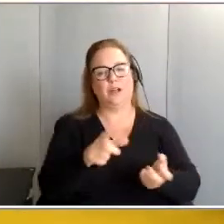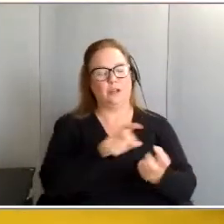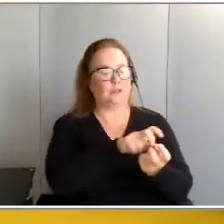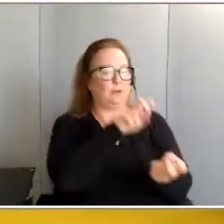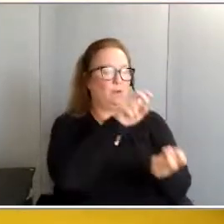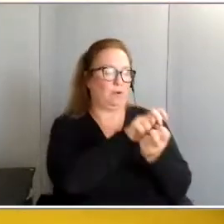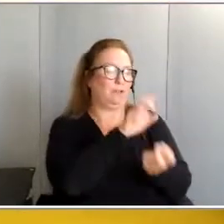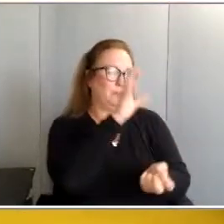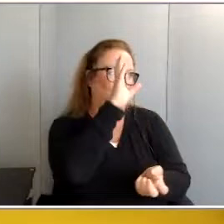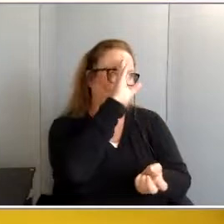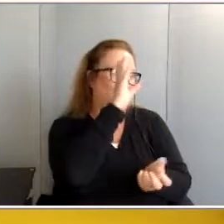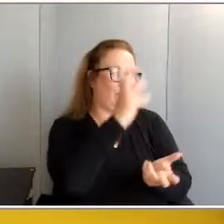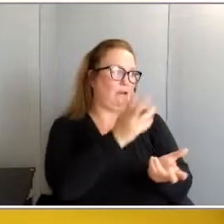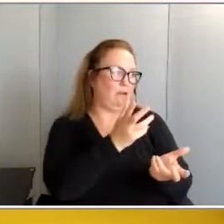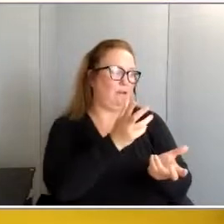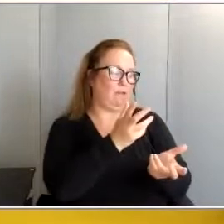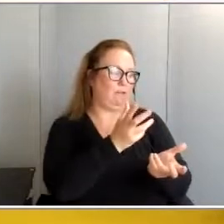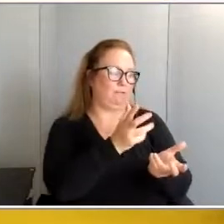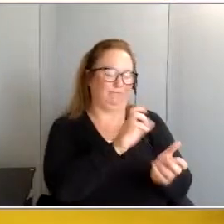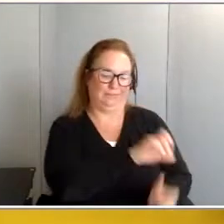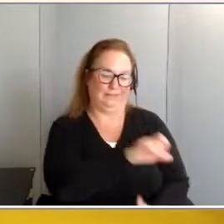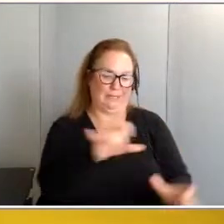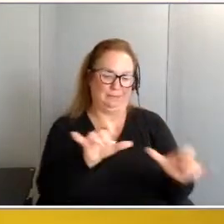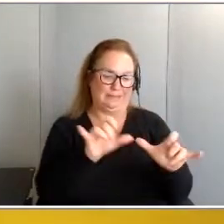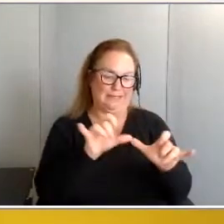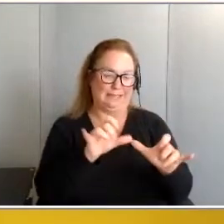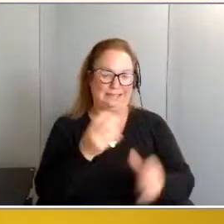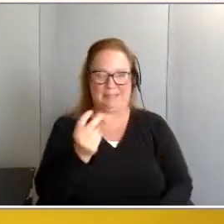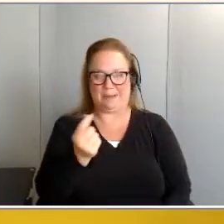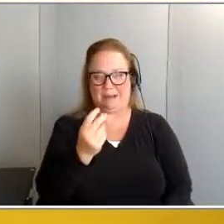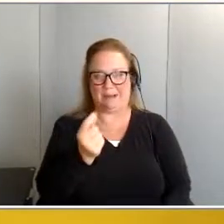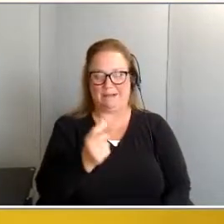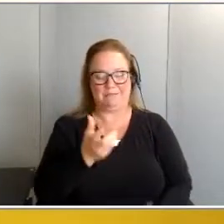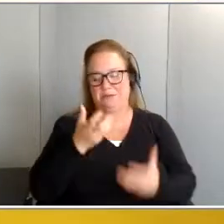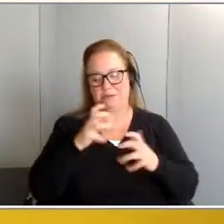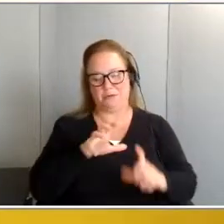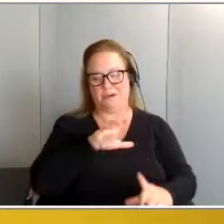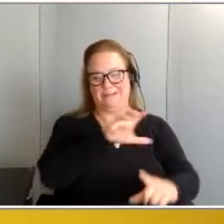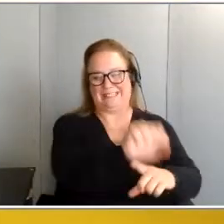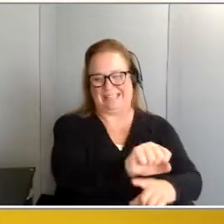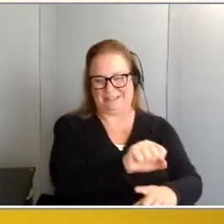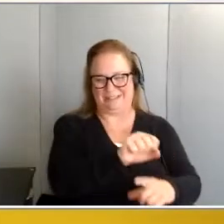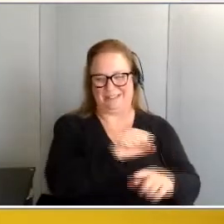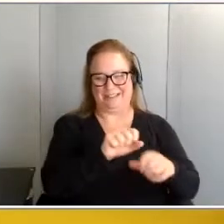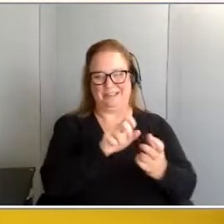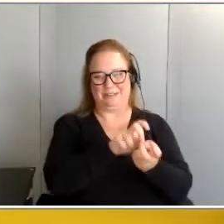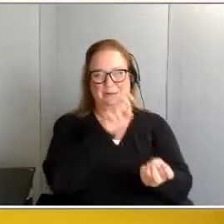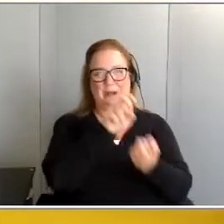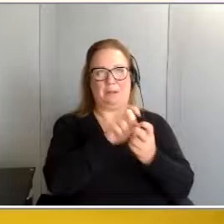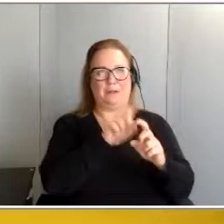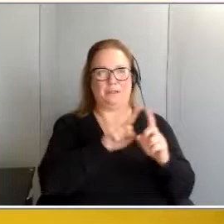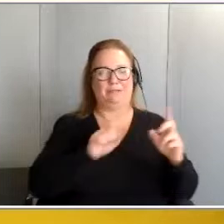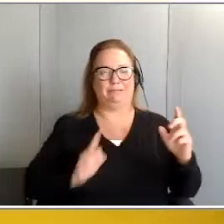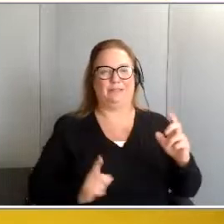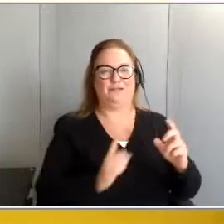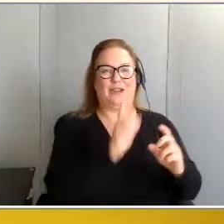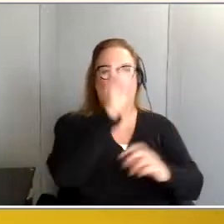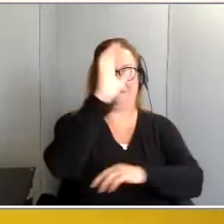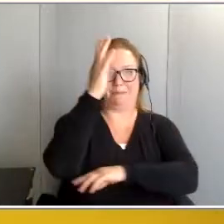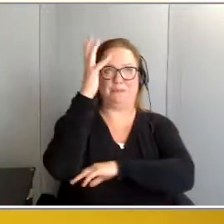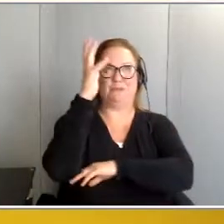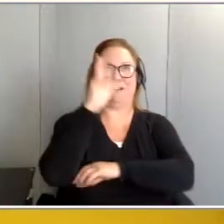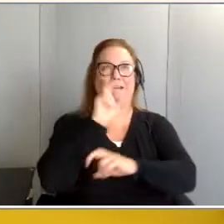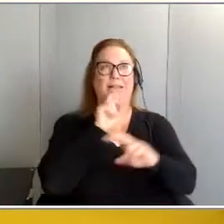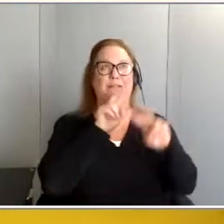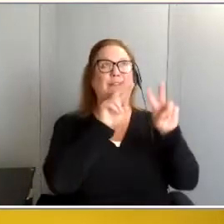squirrel's like, you don't want her to catch a squirrel. It's not a good idea. But she is really good at treeing them, and she loves it. She looks up at him and says,